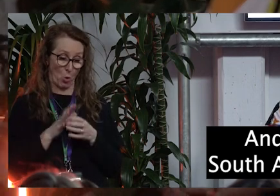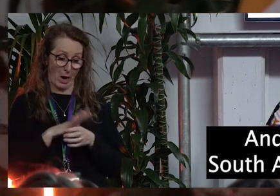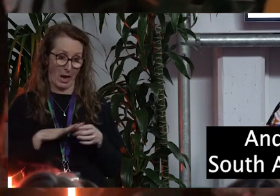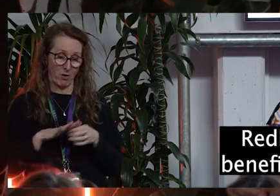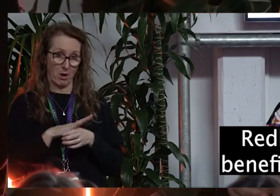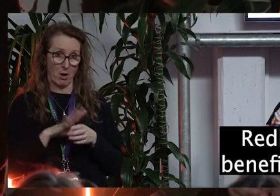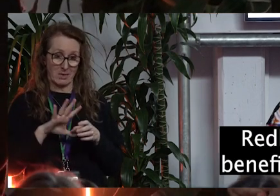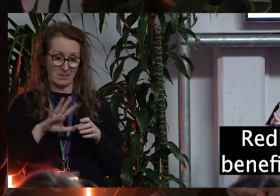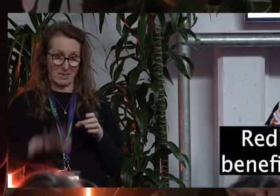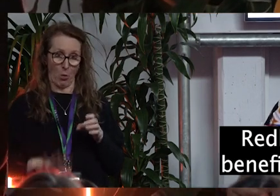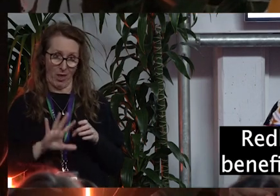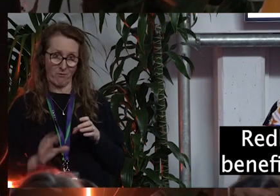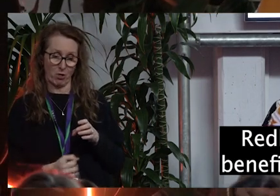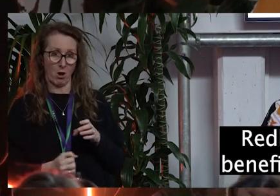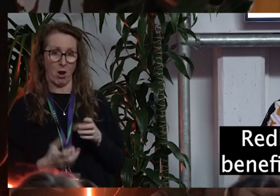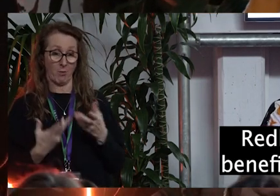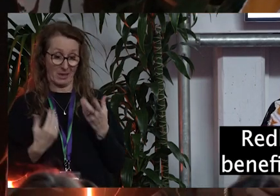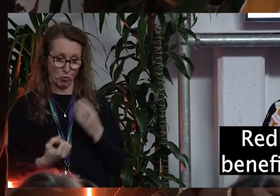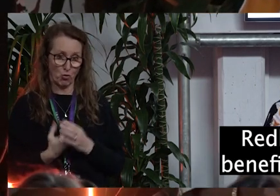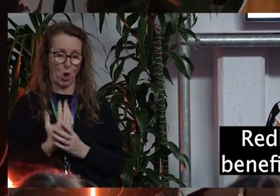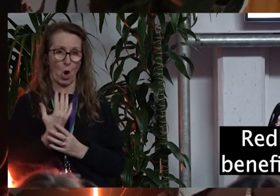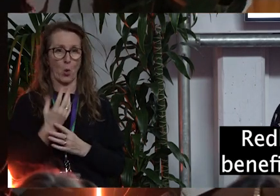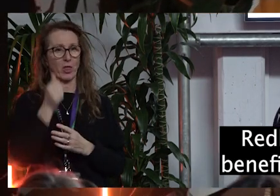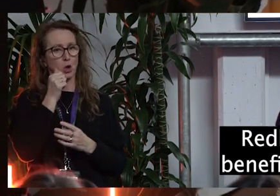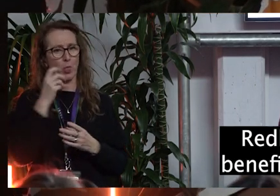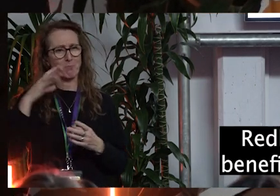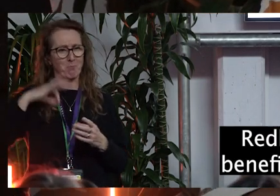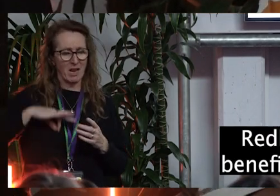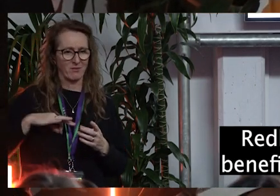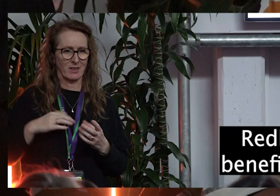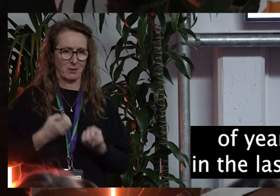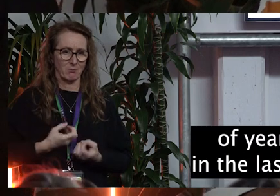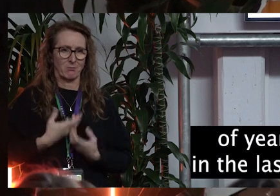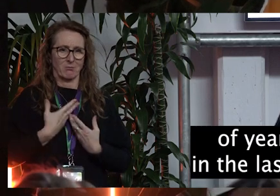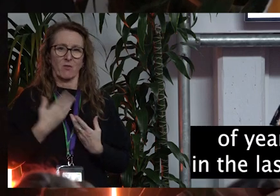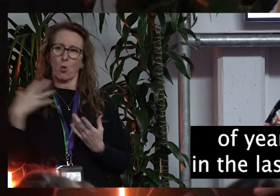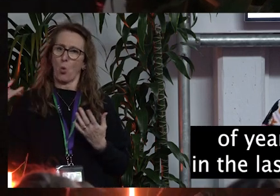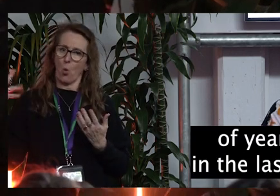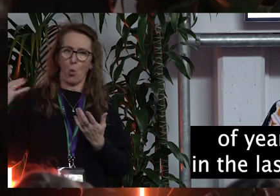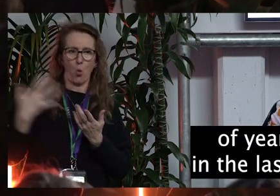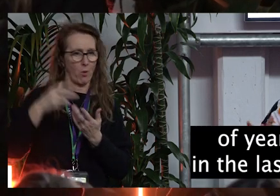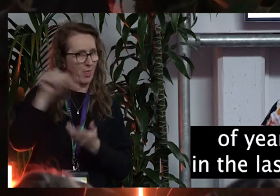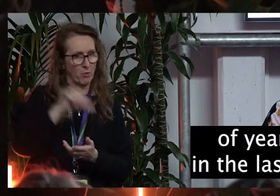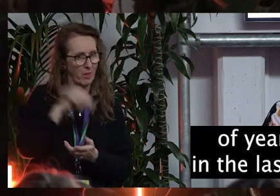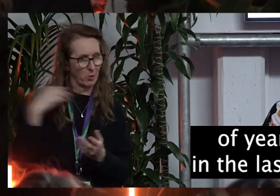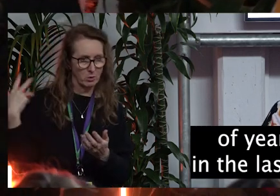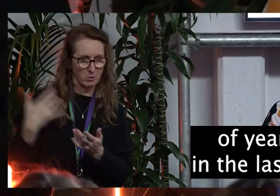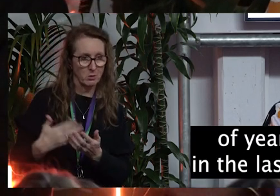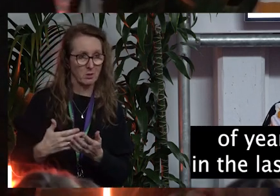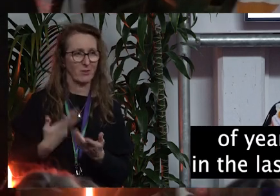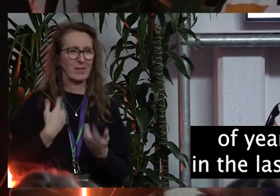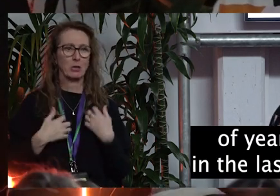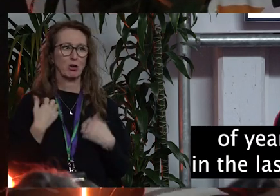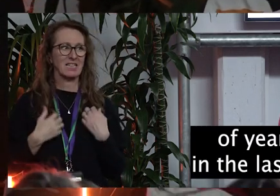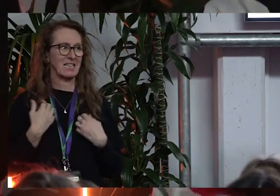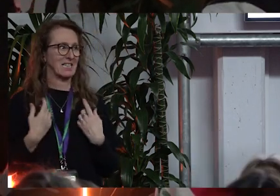they've been growing red bush tea and have known about the benefits of red bush tea for thousands of years, and it's interesting if you were in the last conversation, there's a